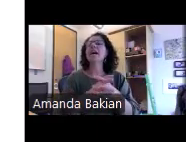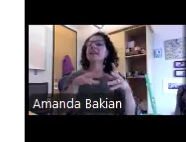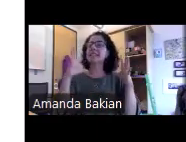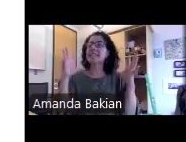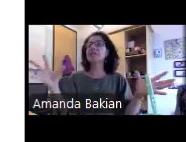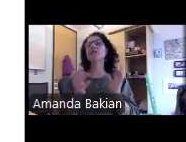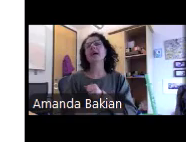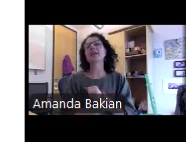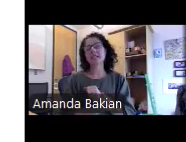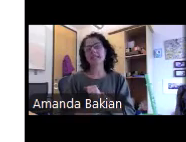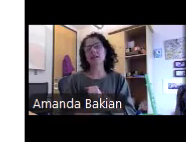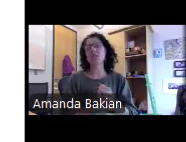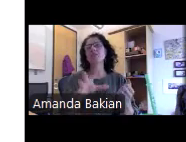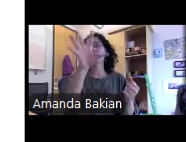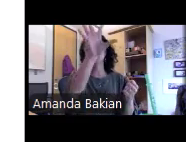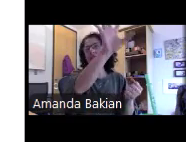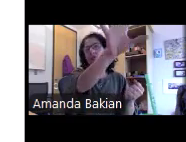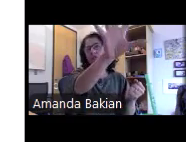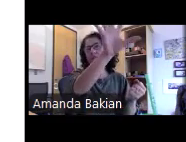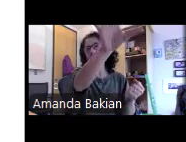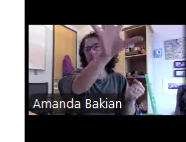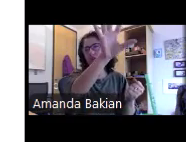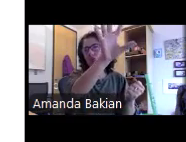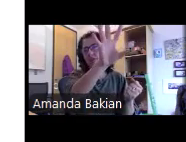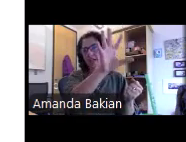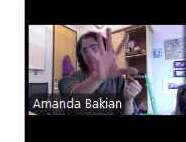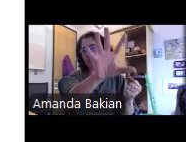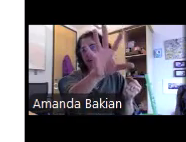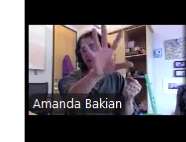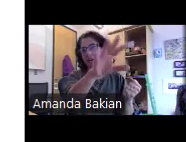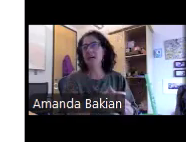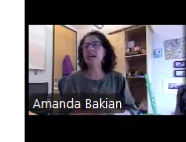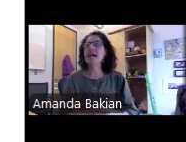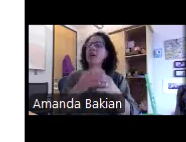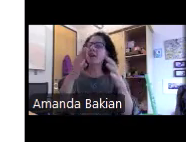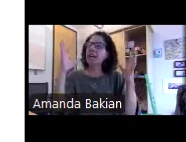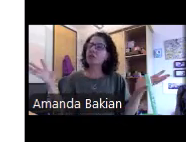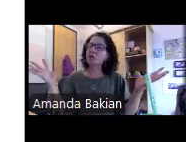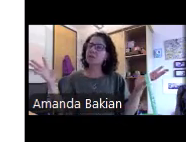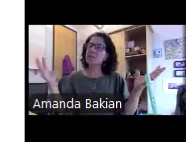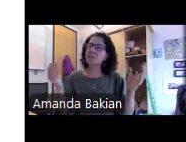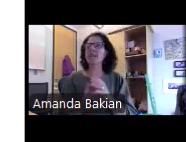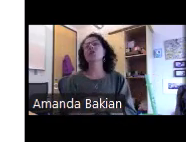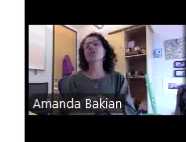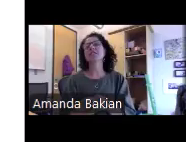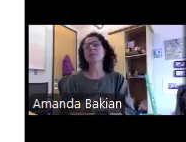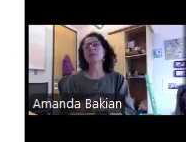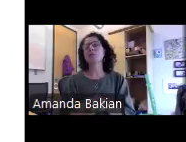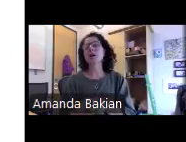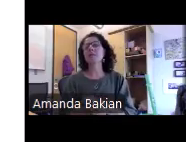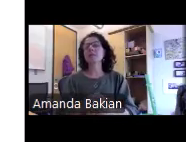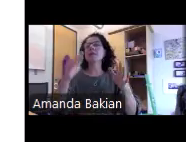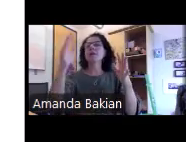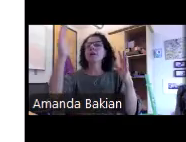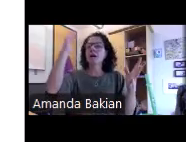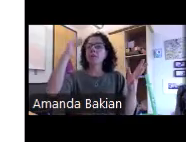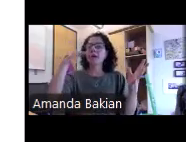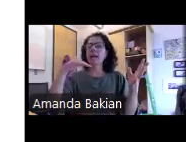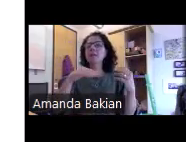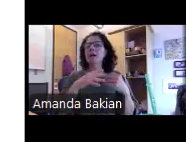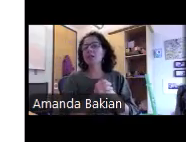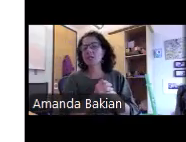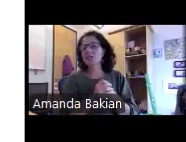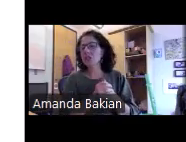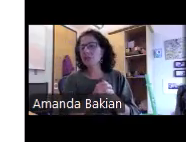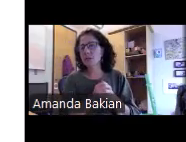Utah. And then since 2010, we've been this 3-county surveillance area. Our age groups have expanded over time as well.